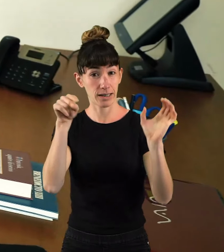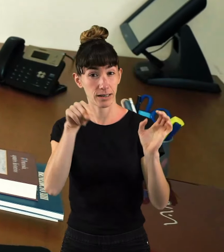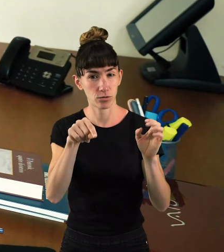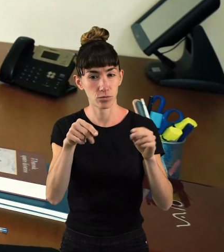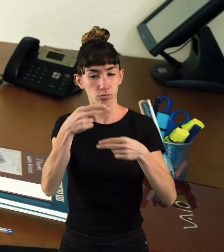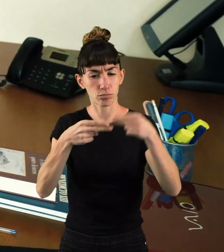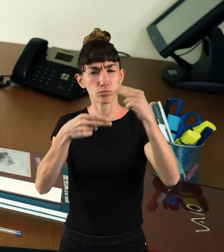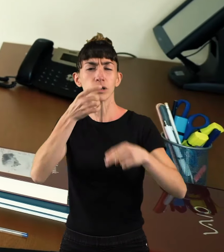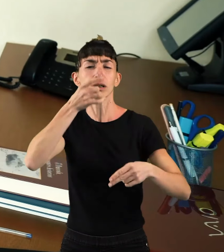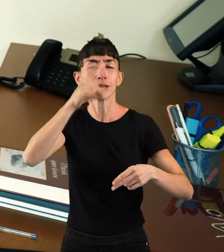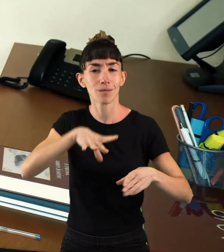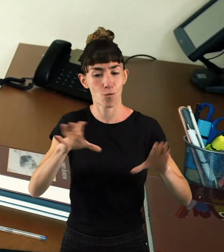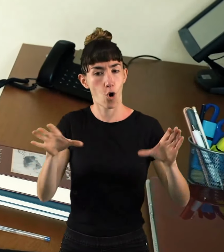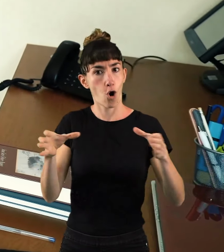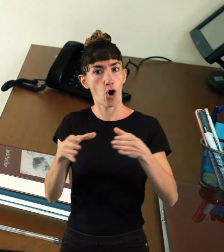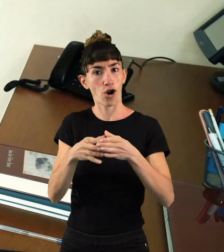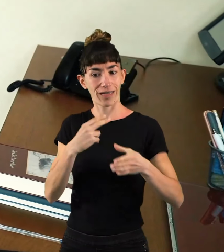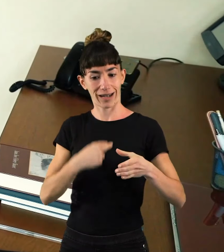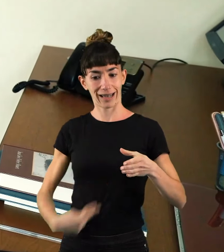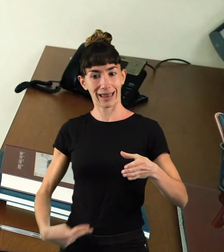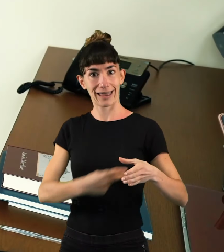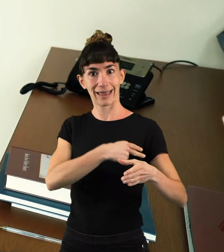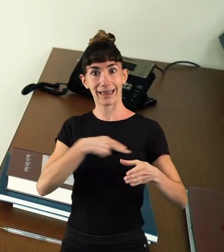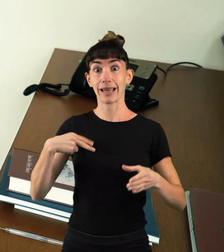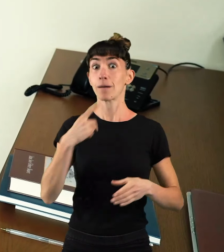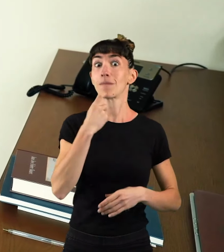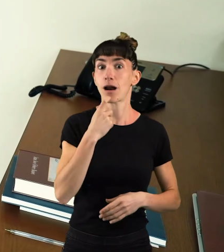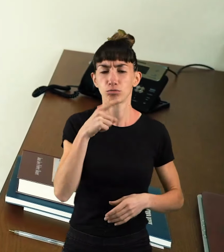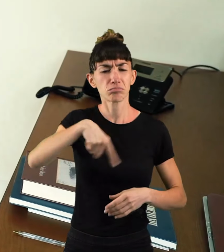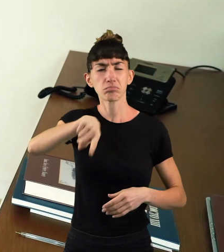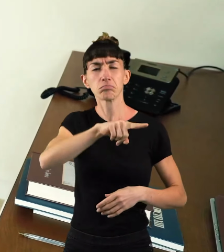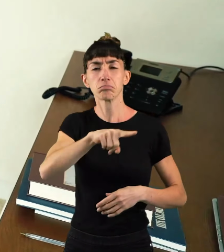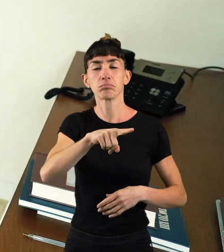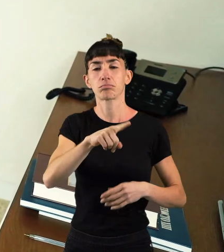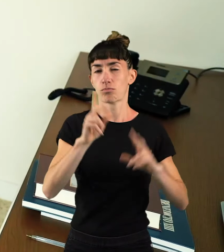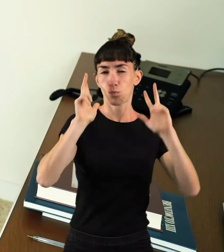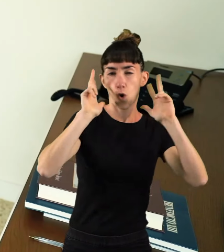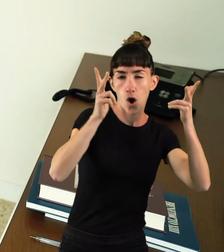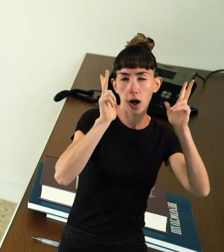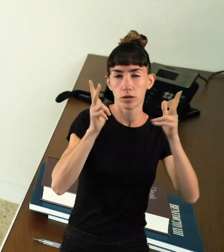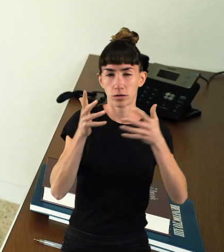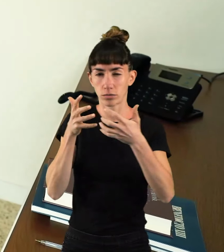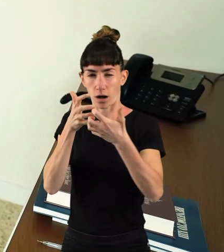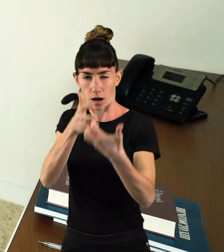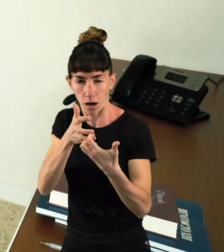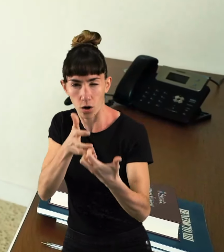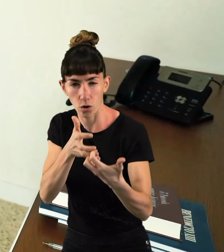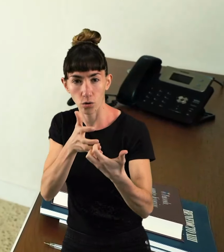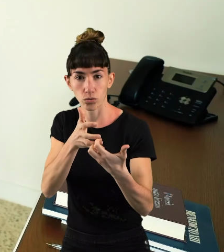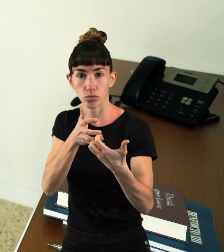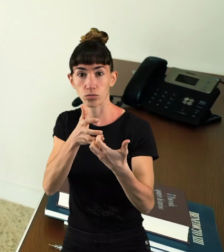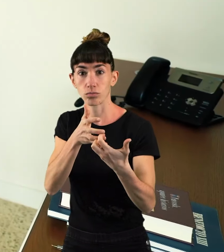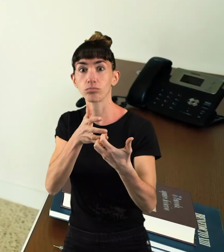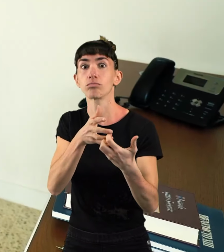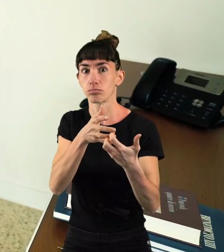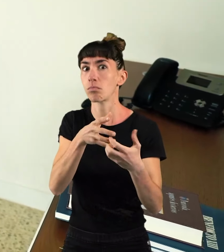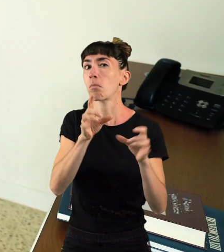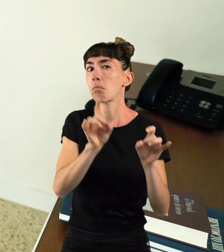This castle was built by the Knights Templar, who were warriors and monks, and